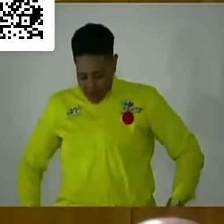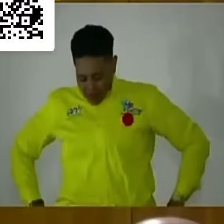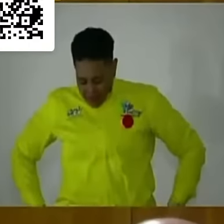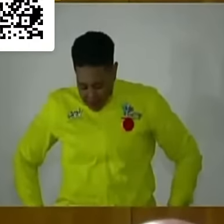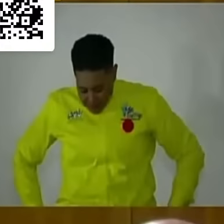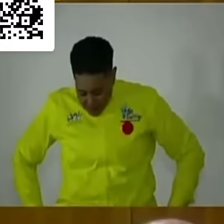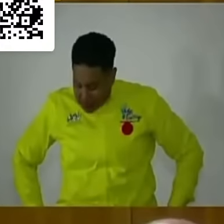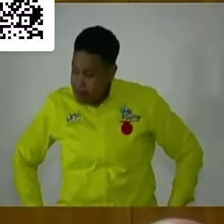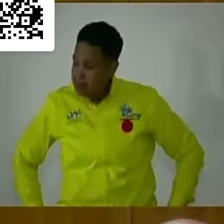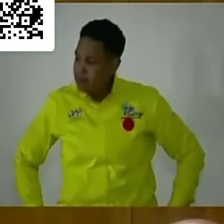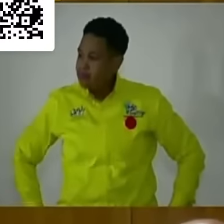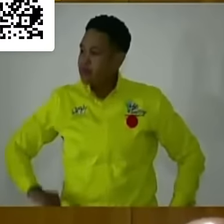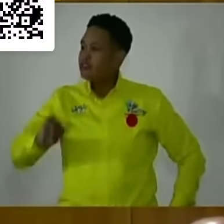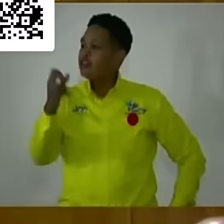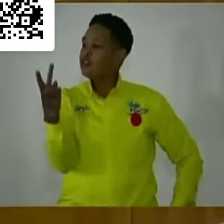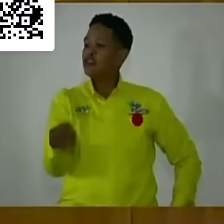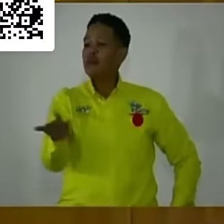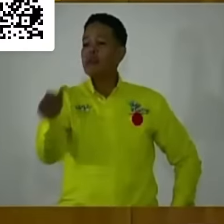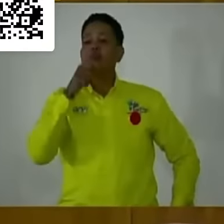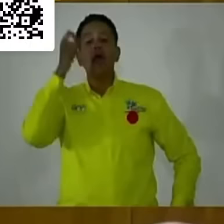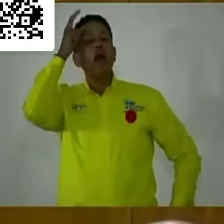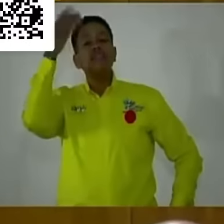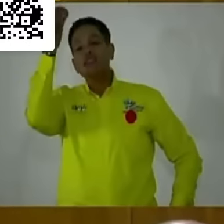you just come back, that's why you don't understand.